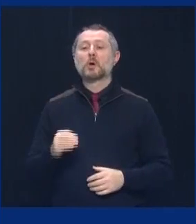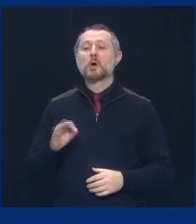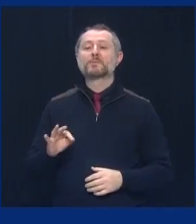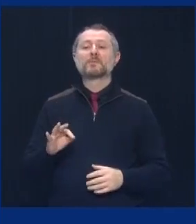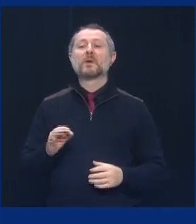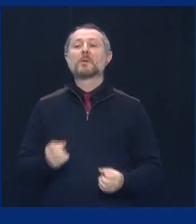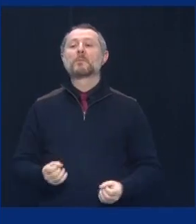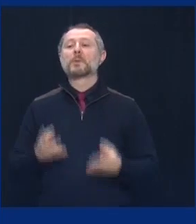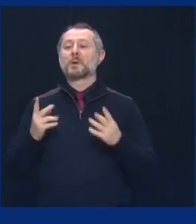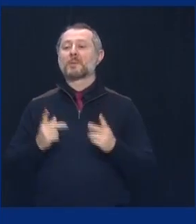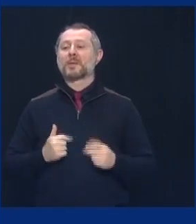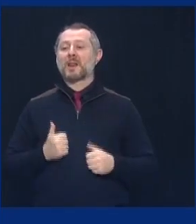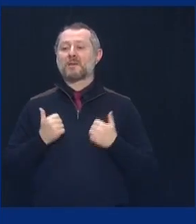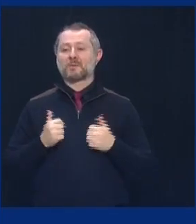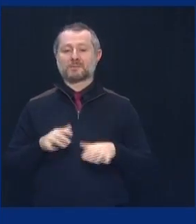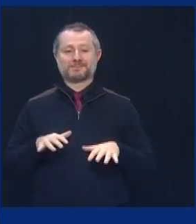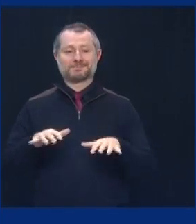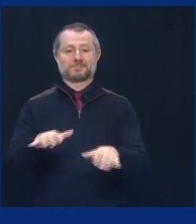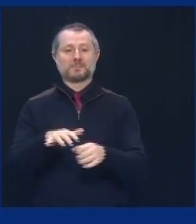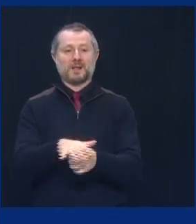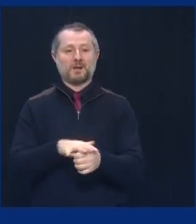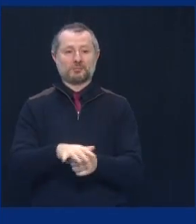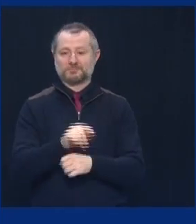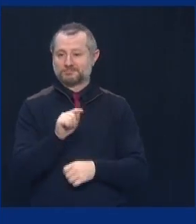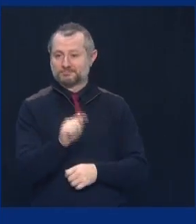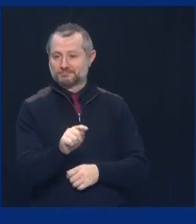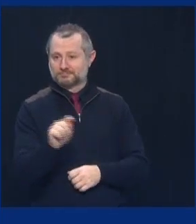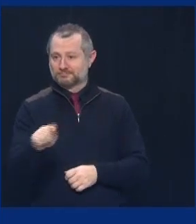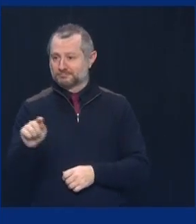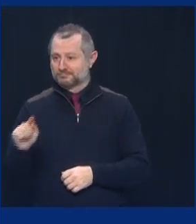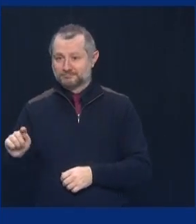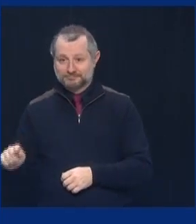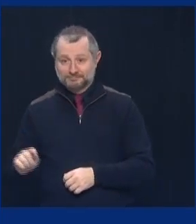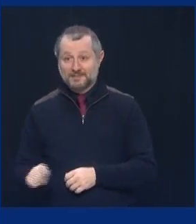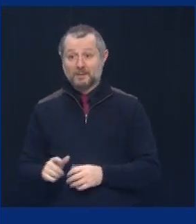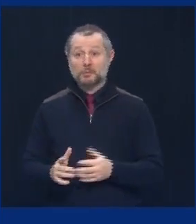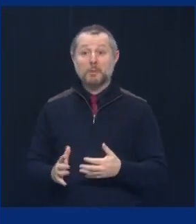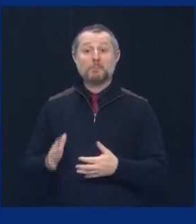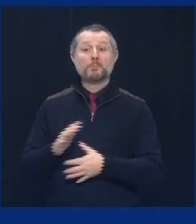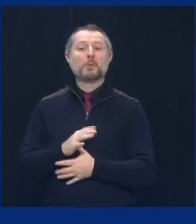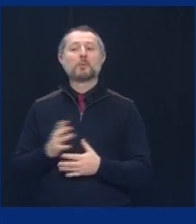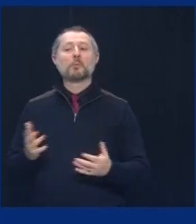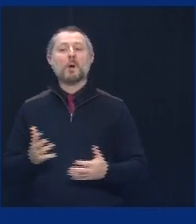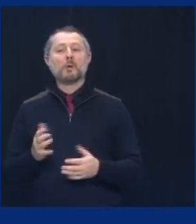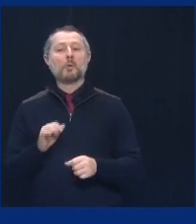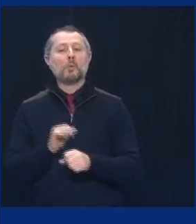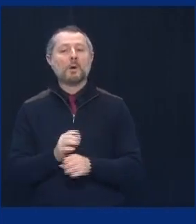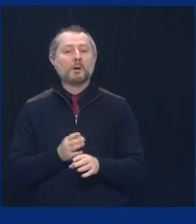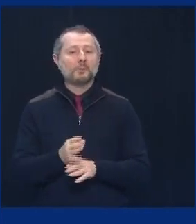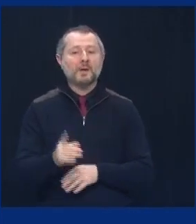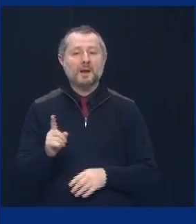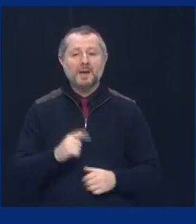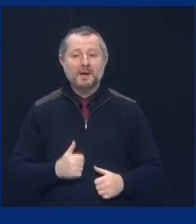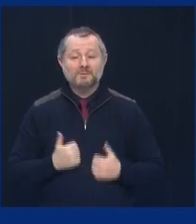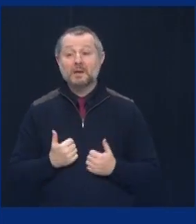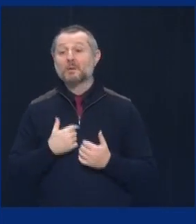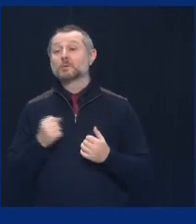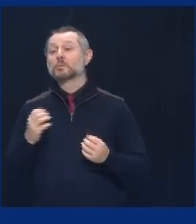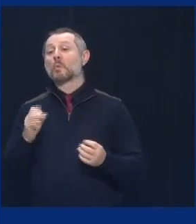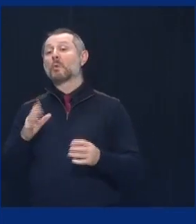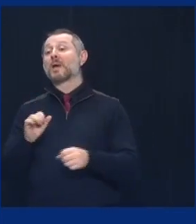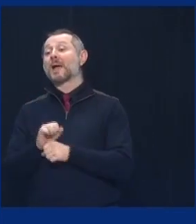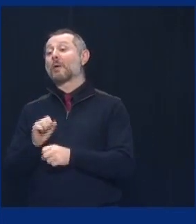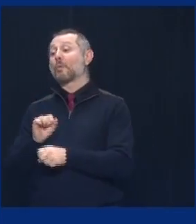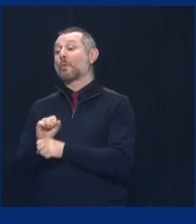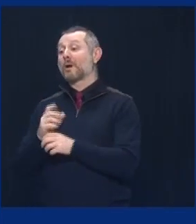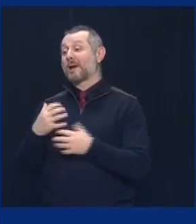population in that priority tranche. So healthcare workers, Western New